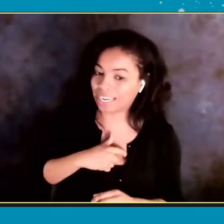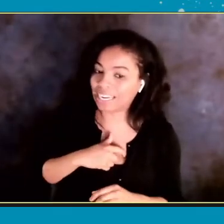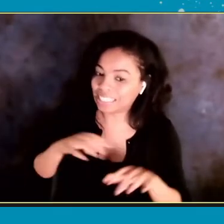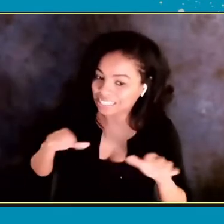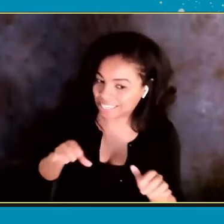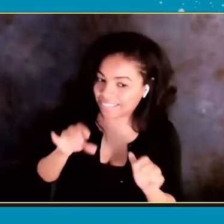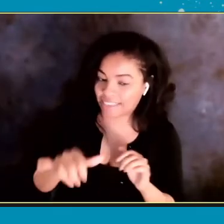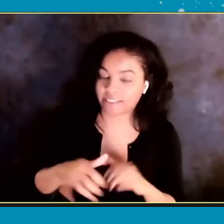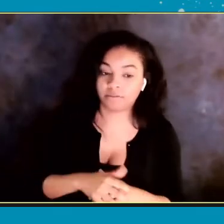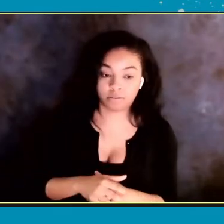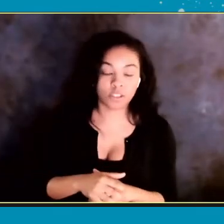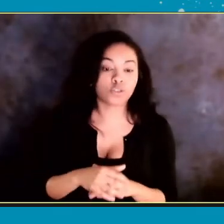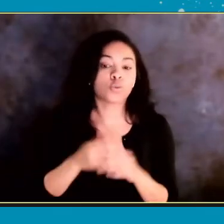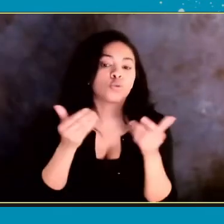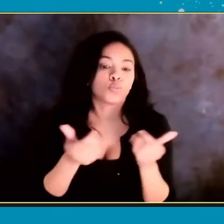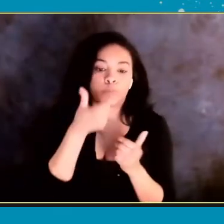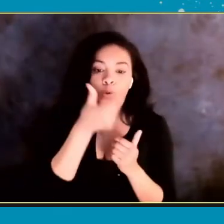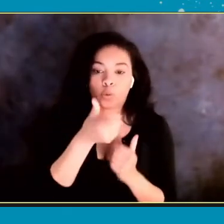So take a look.